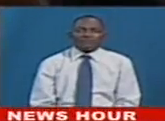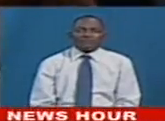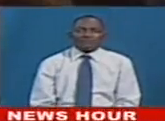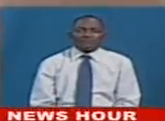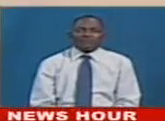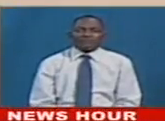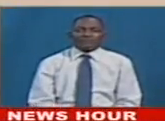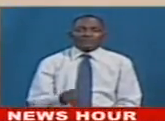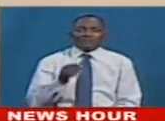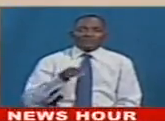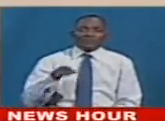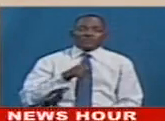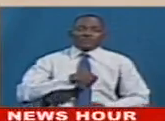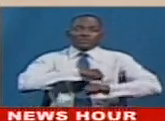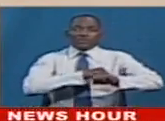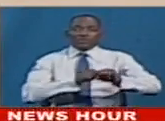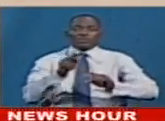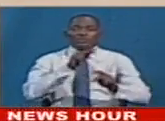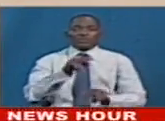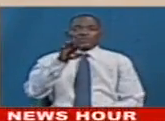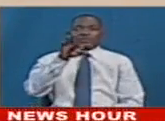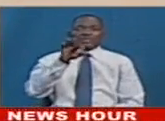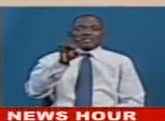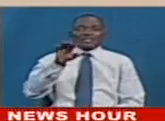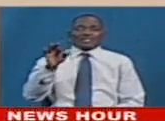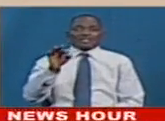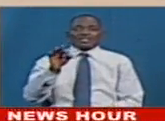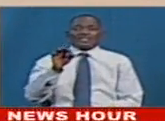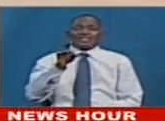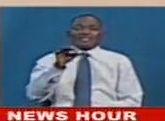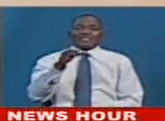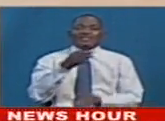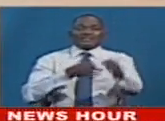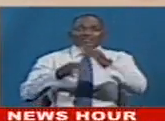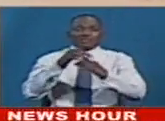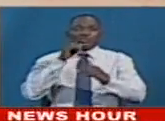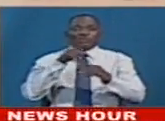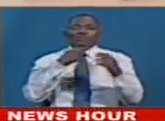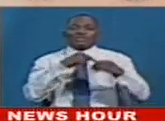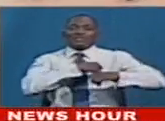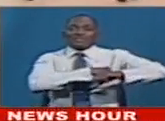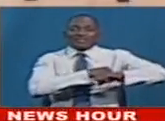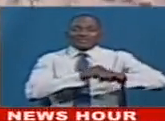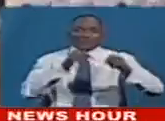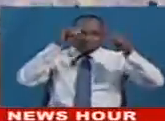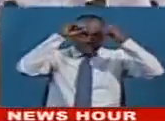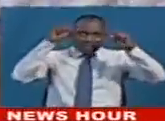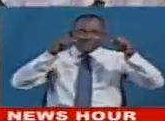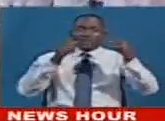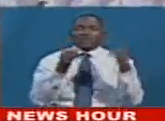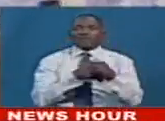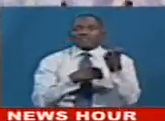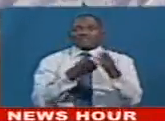The 89-member Air Force contingent takes over from the Navy contingent, which has been in charge of guard duties at the presidency for the